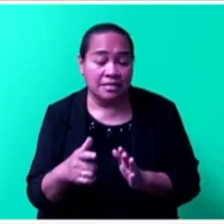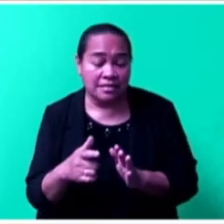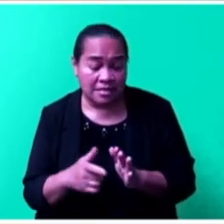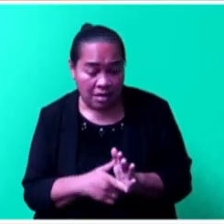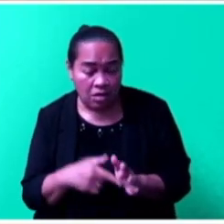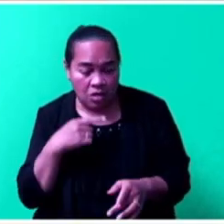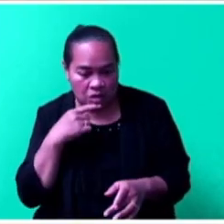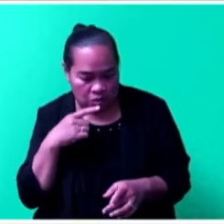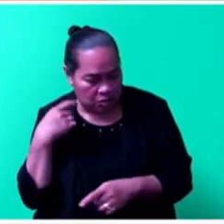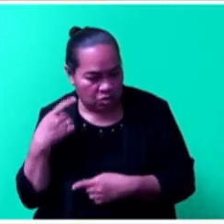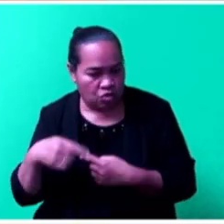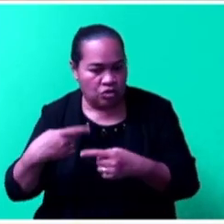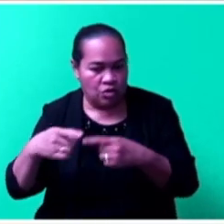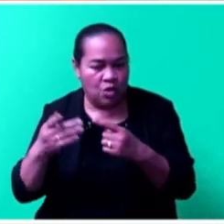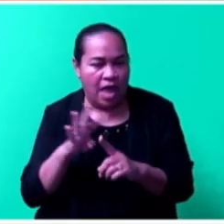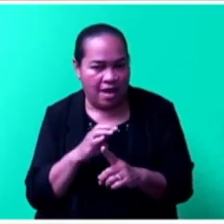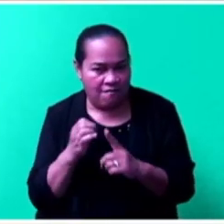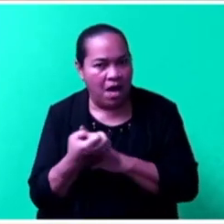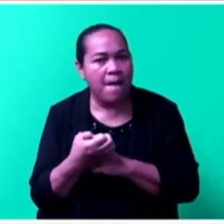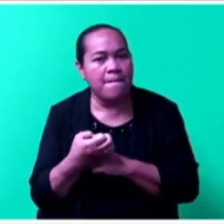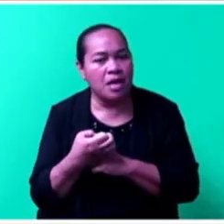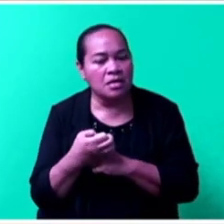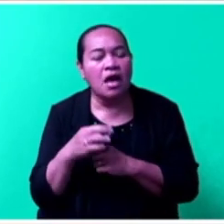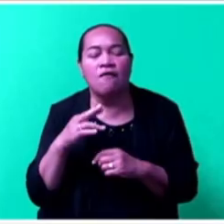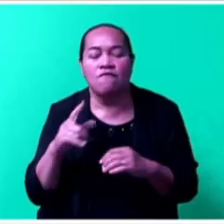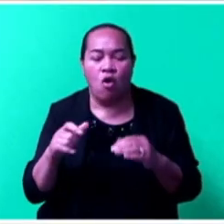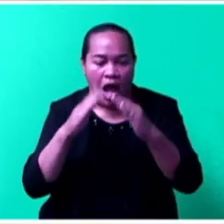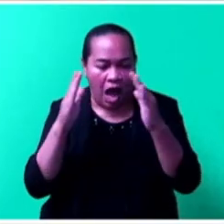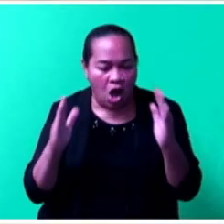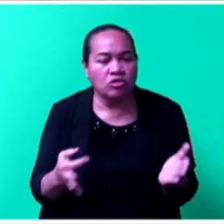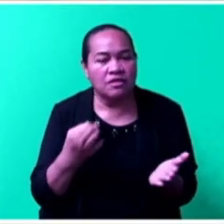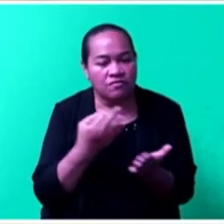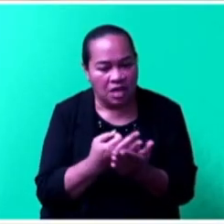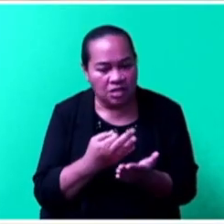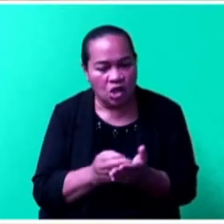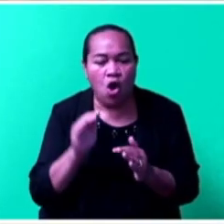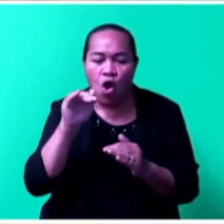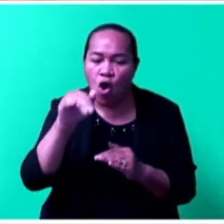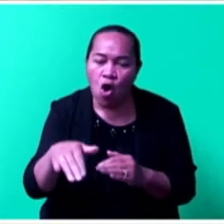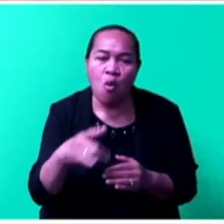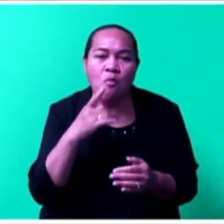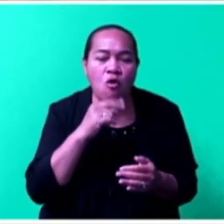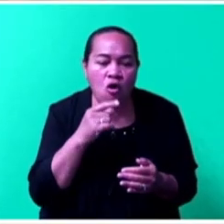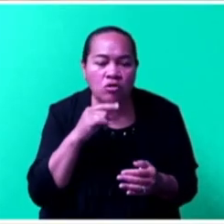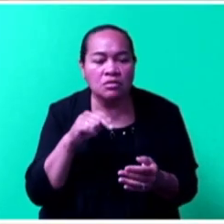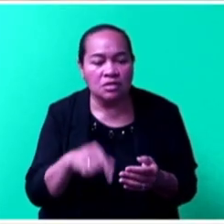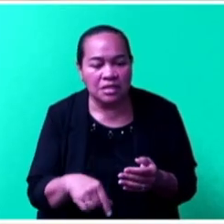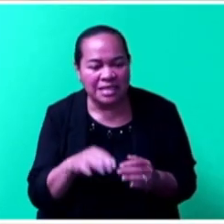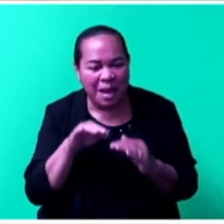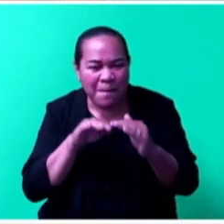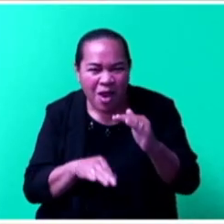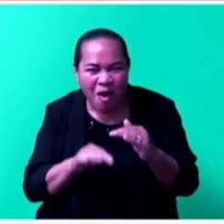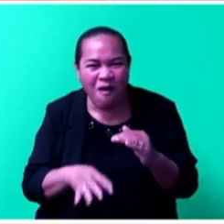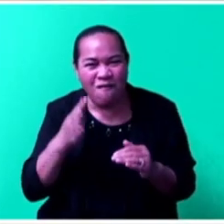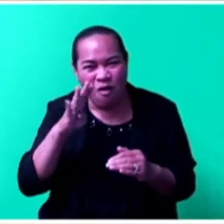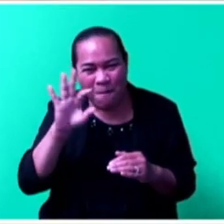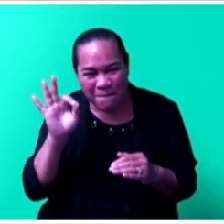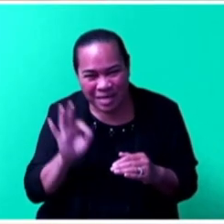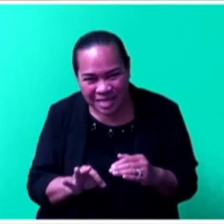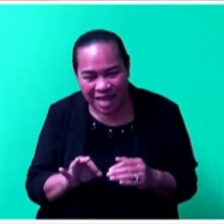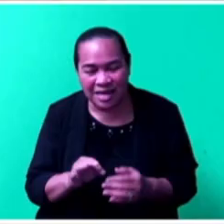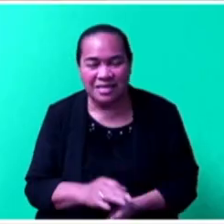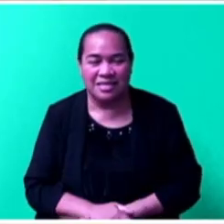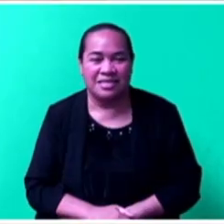environment remains conducive for housing finance, with home loans provided at just below 4% from the